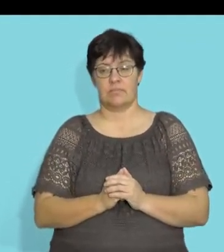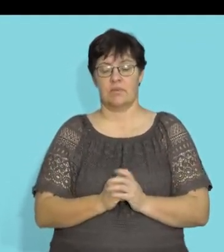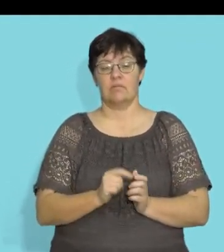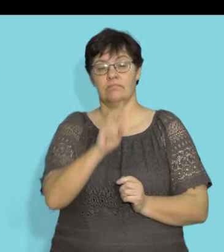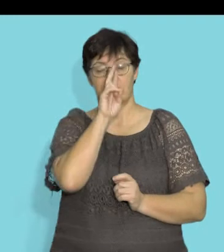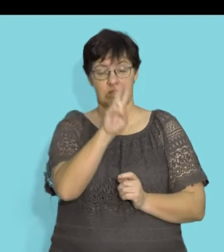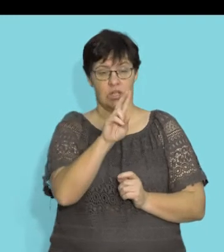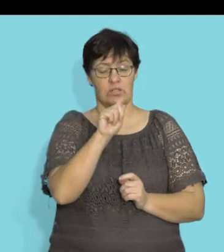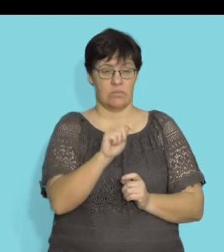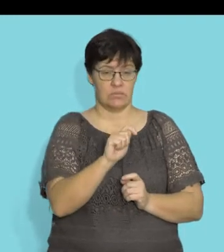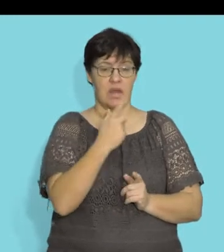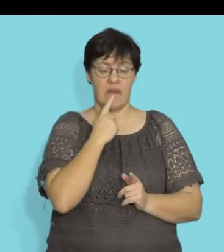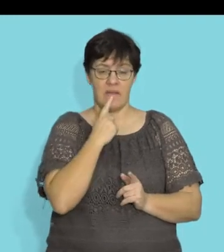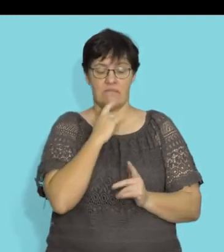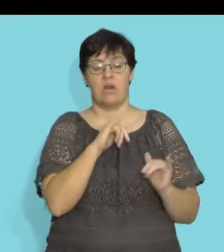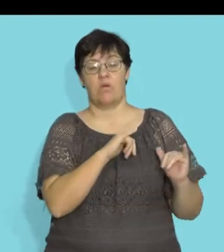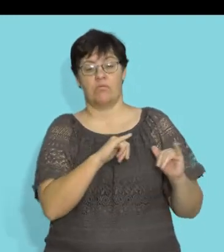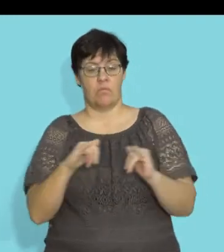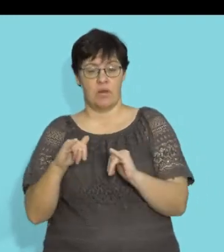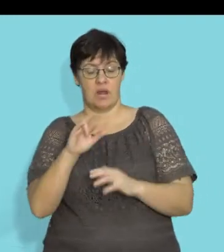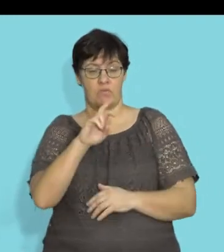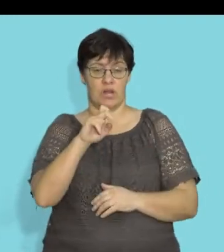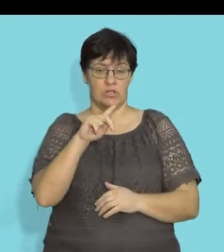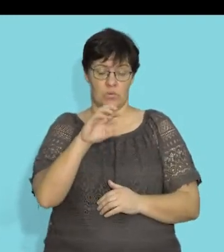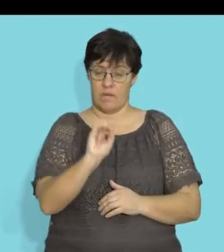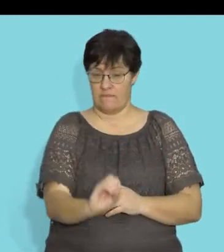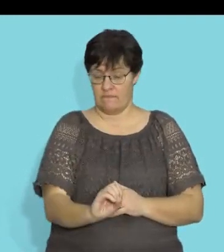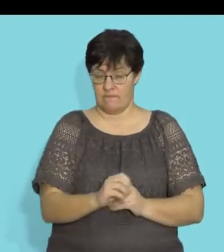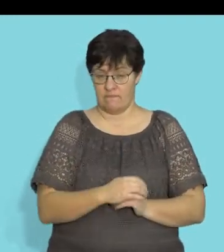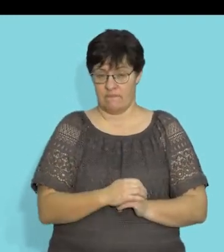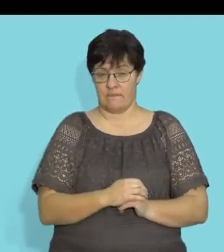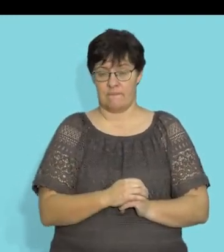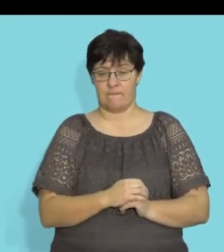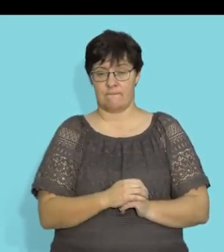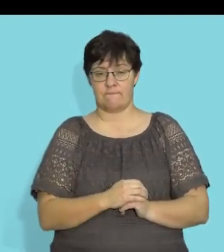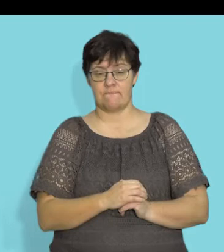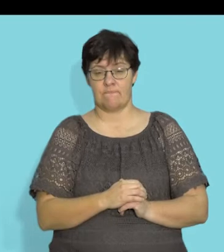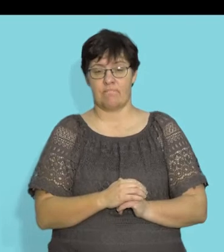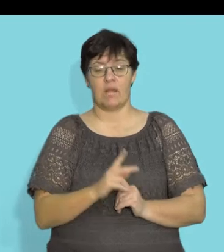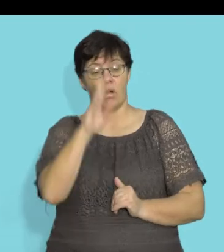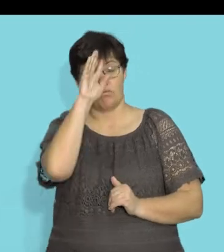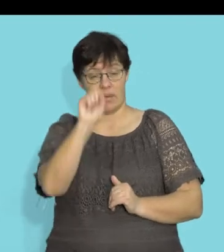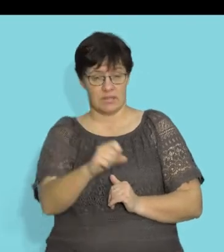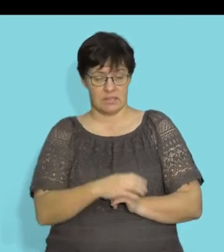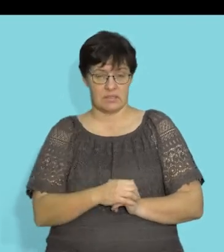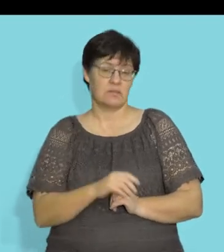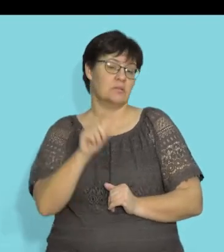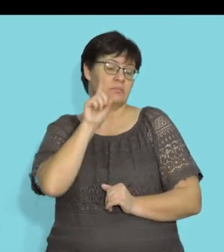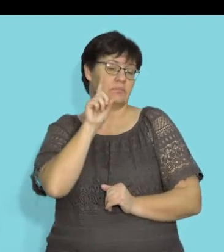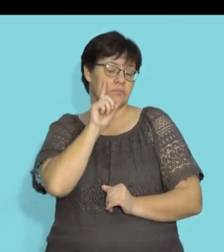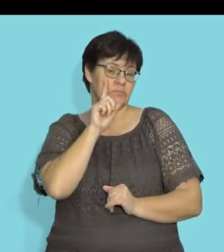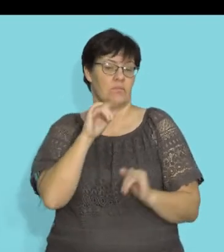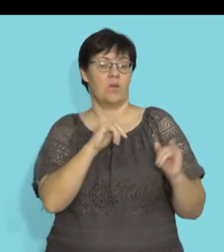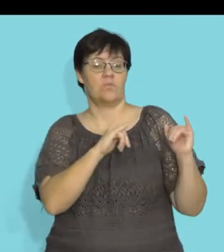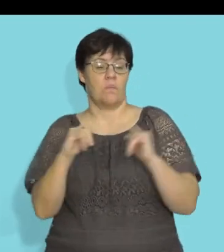Let's look at the terms and see if there is a common ratio that I can pick up. Just a reminder, everyone, that if I want to check what